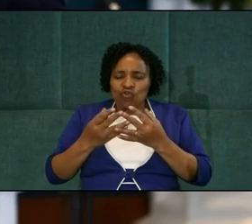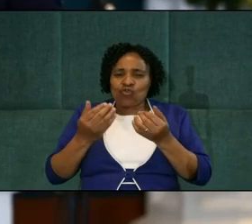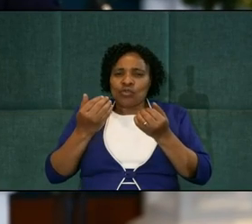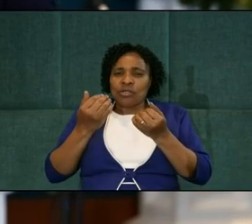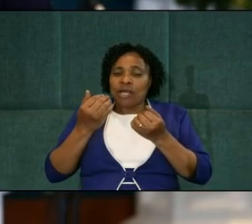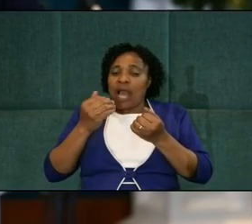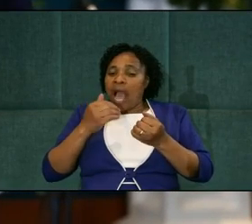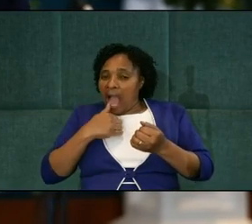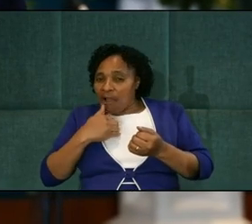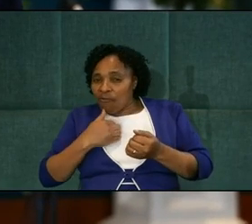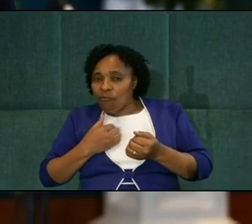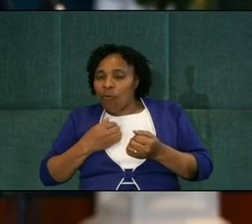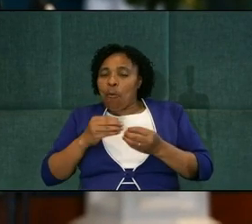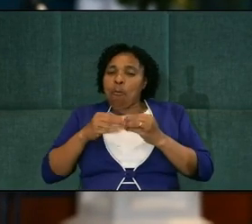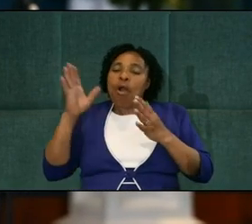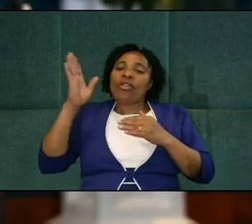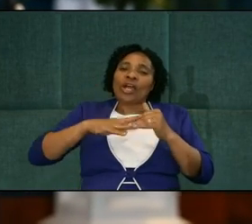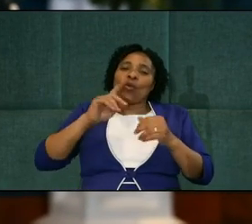wife.